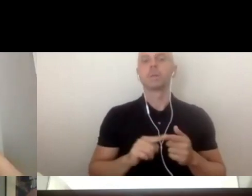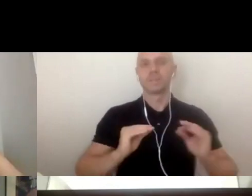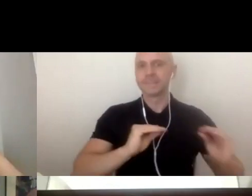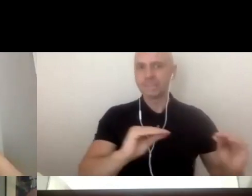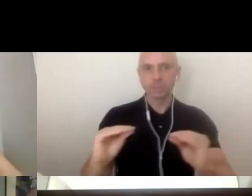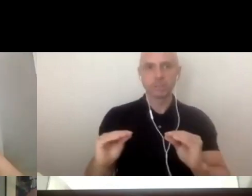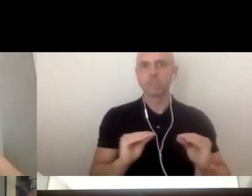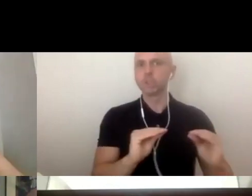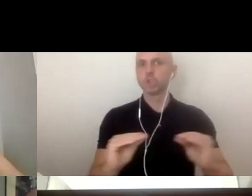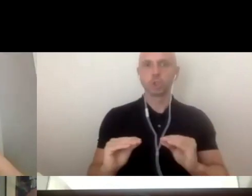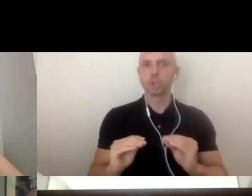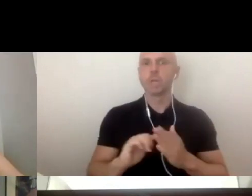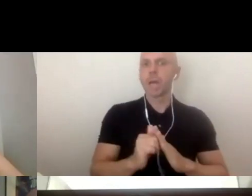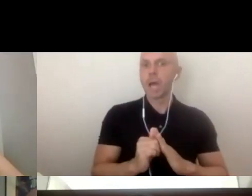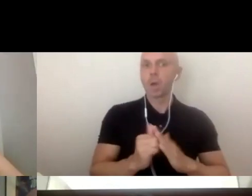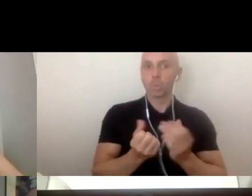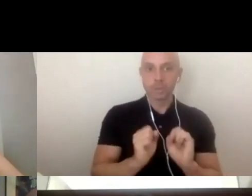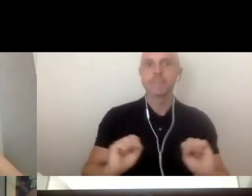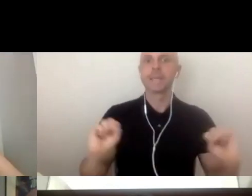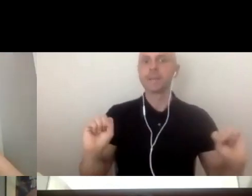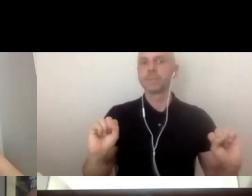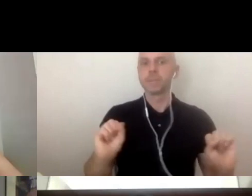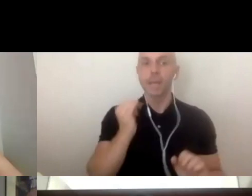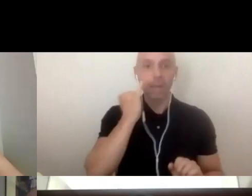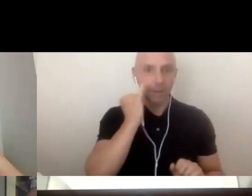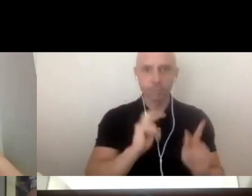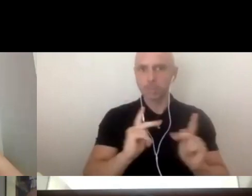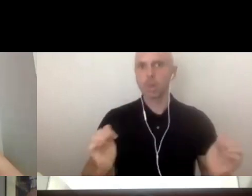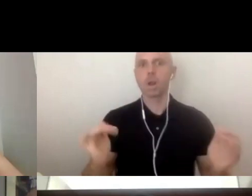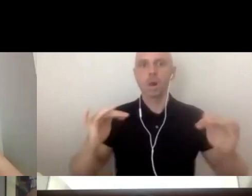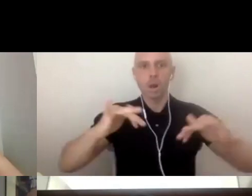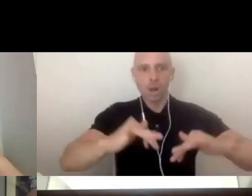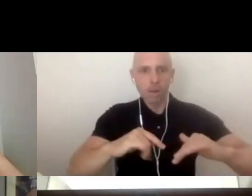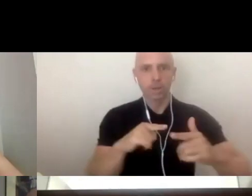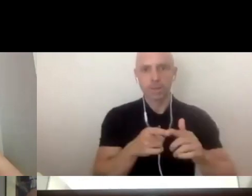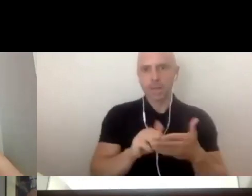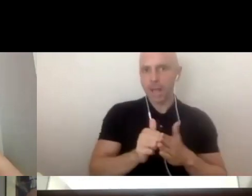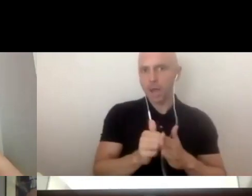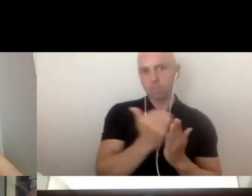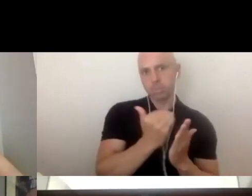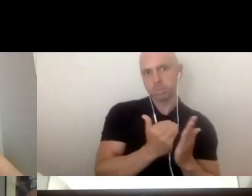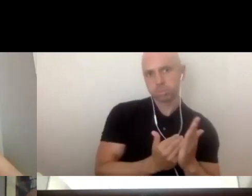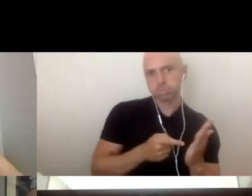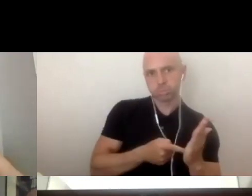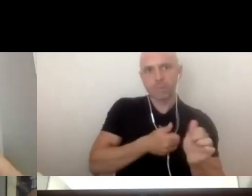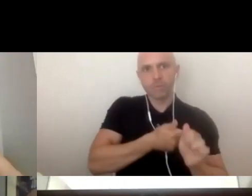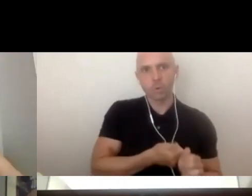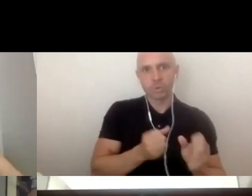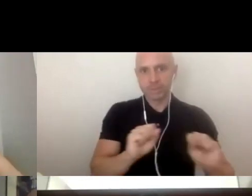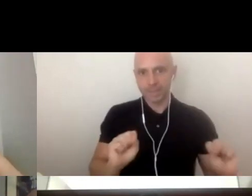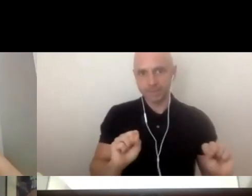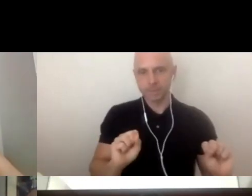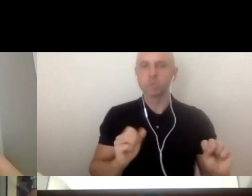design of safe gatherings in the future, and there will be webinars coming up in August. So I think that's a great segue to my colleagues,